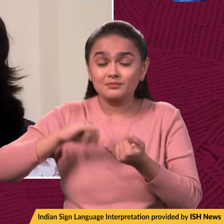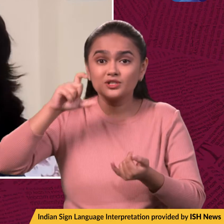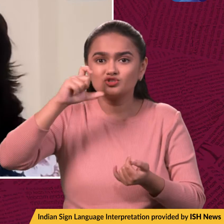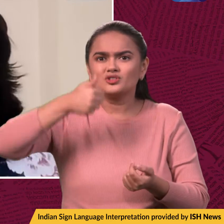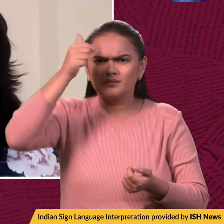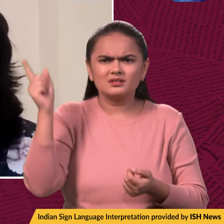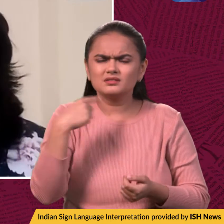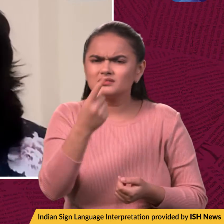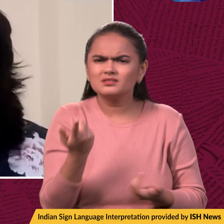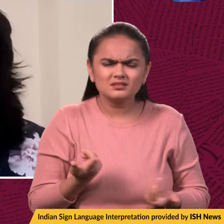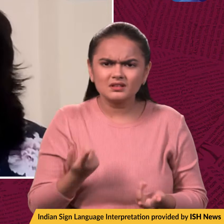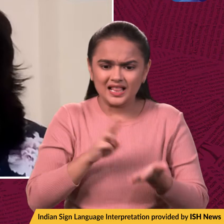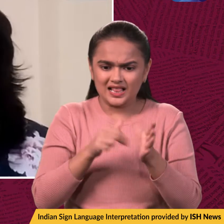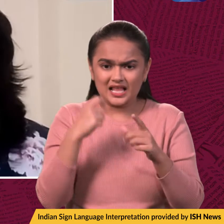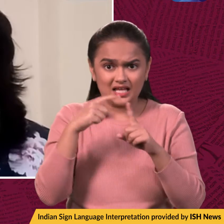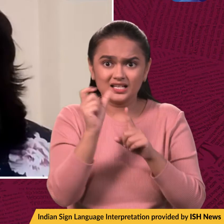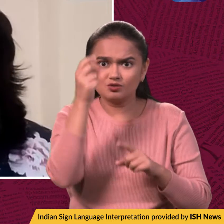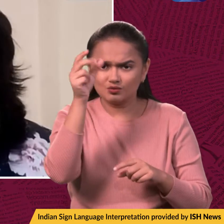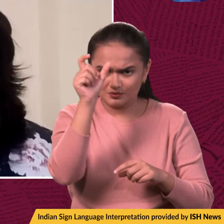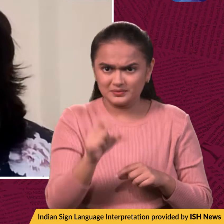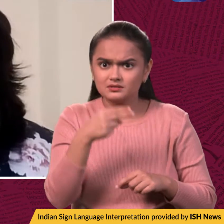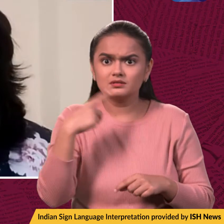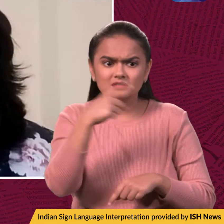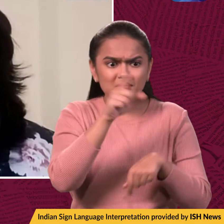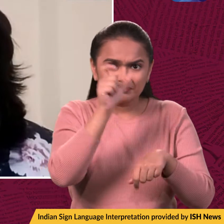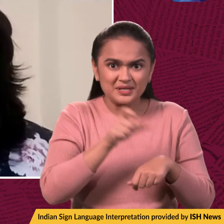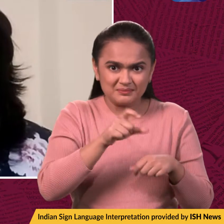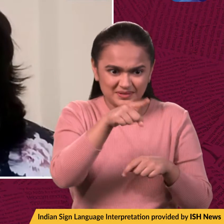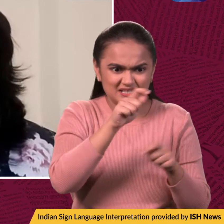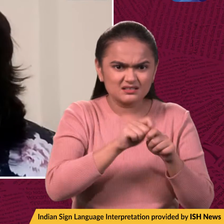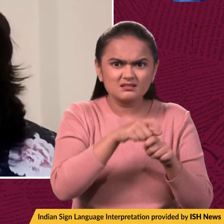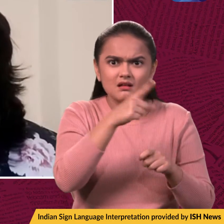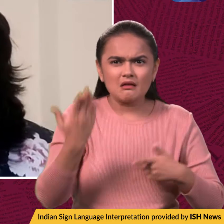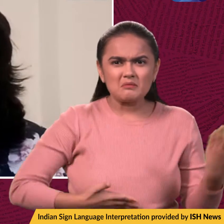Chairman Naidu said, and I quote, "The members who have committed this